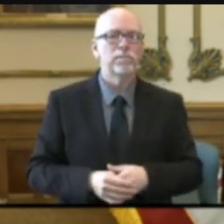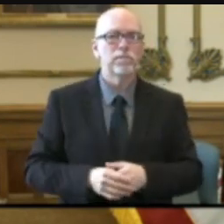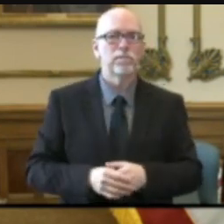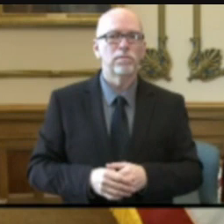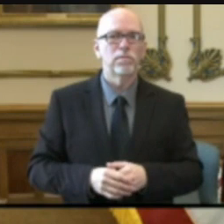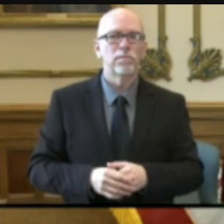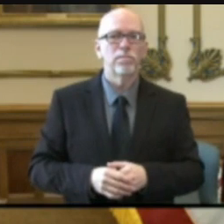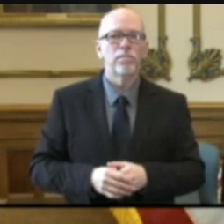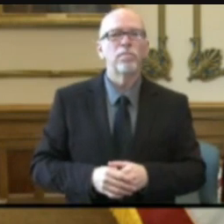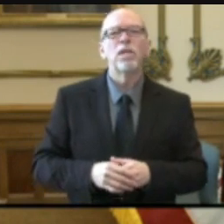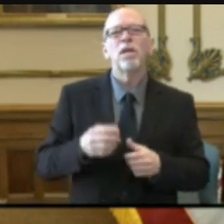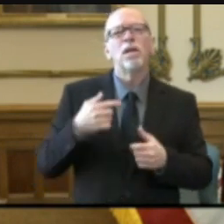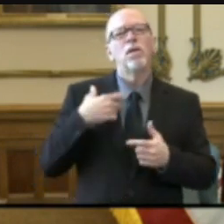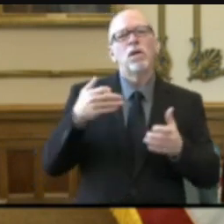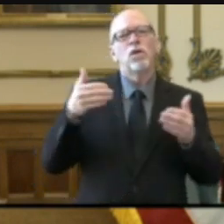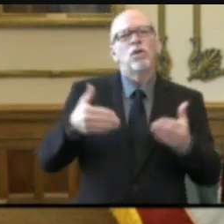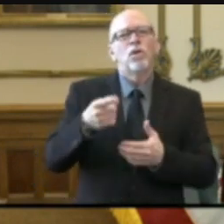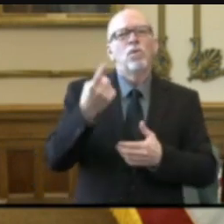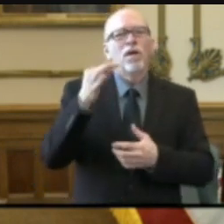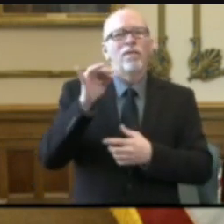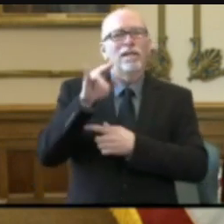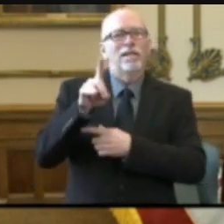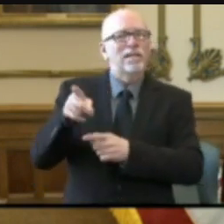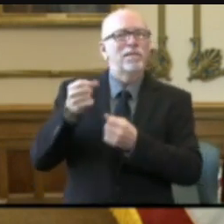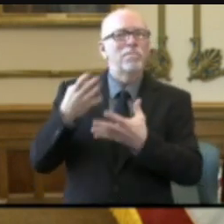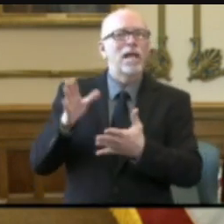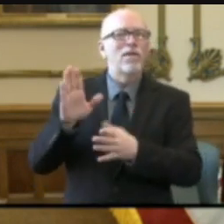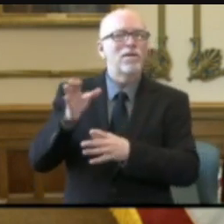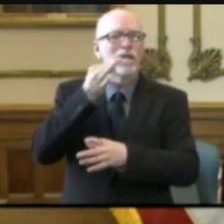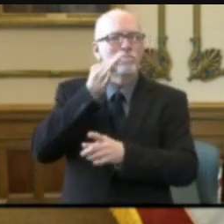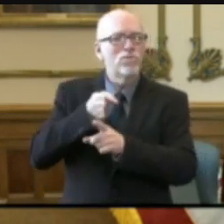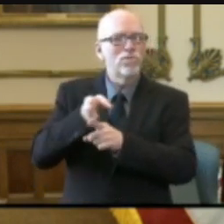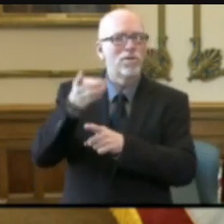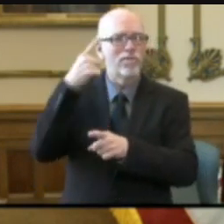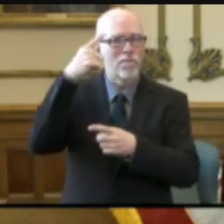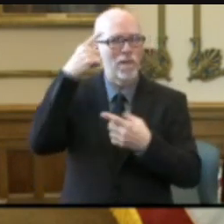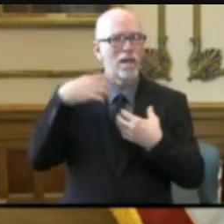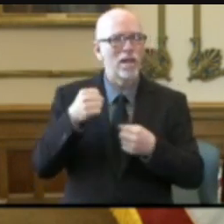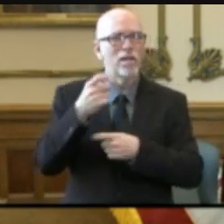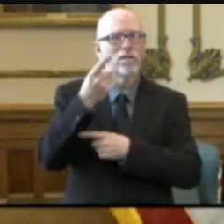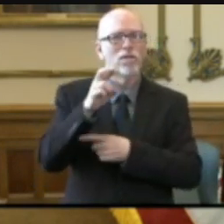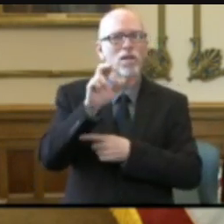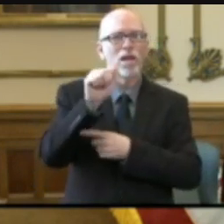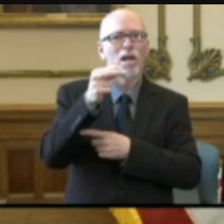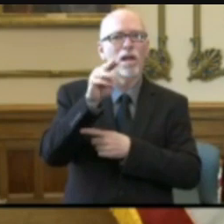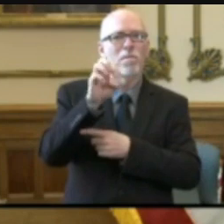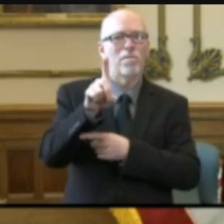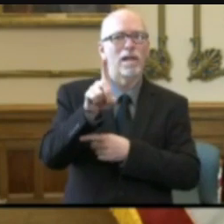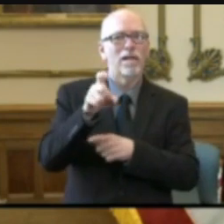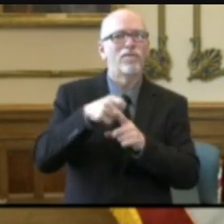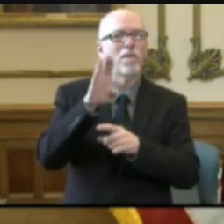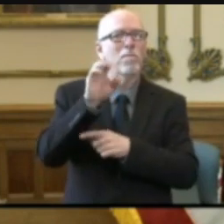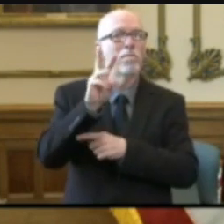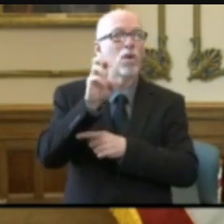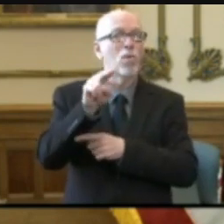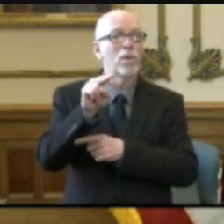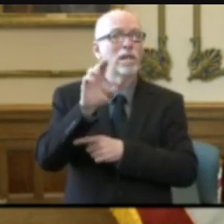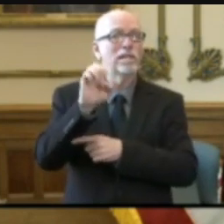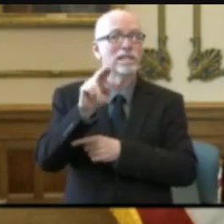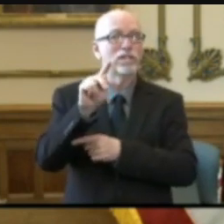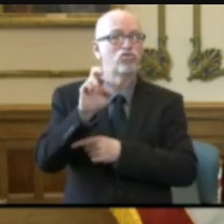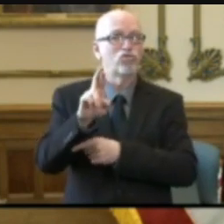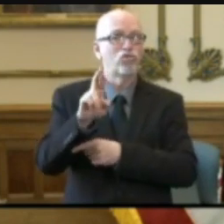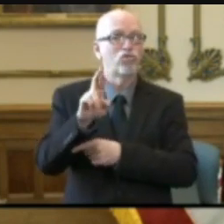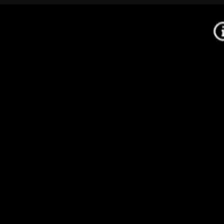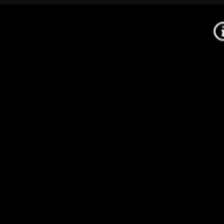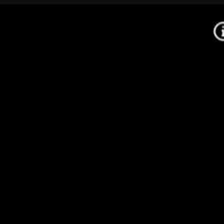I'd like to introduce you to one of Indiana's many experts in mental health, Dr. Ahmed from the Bowen Center. He would